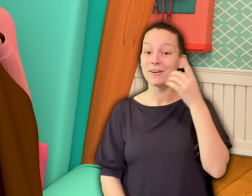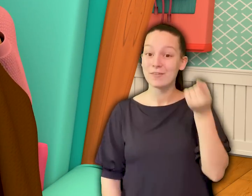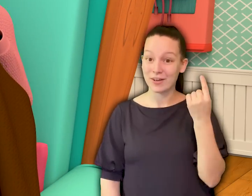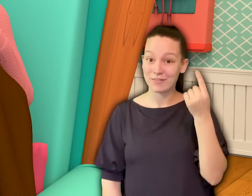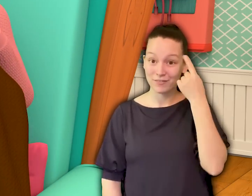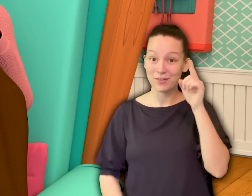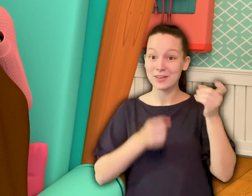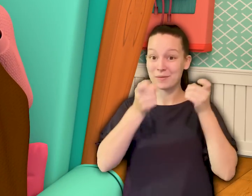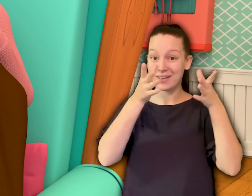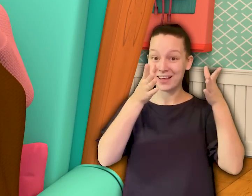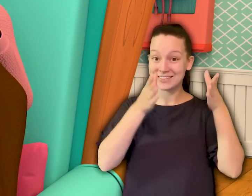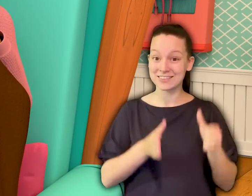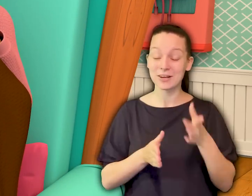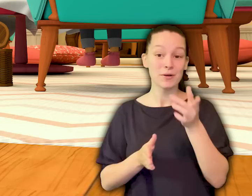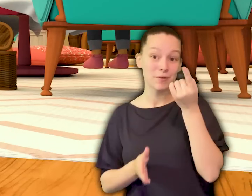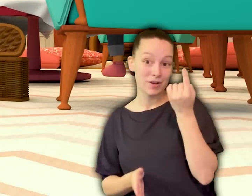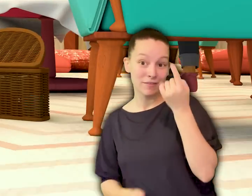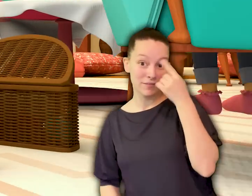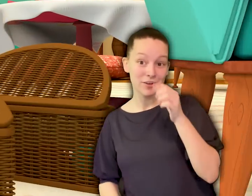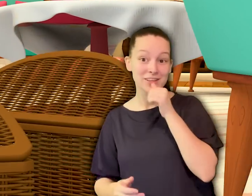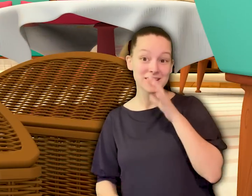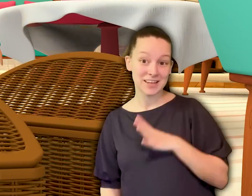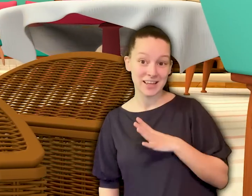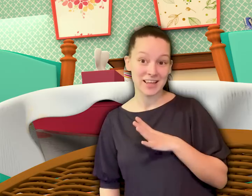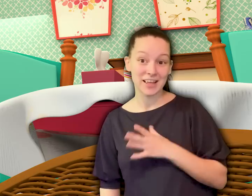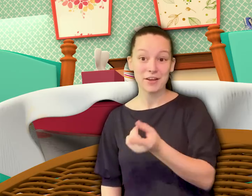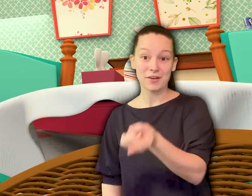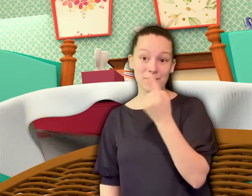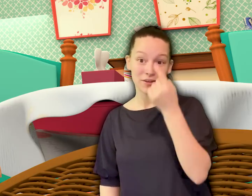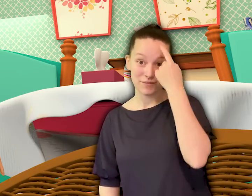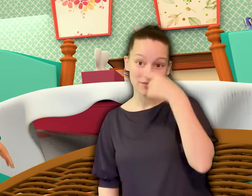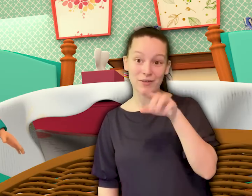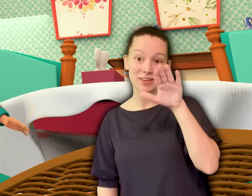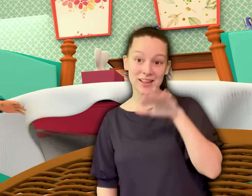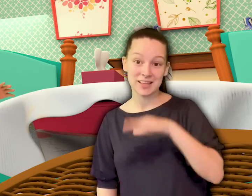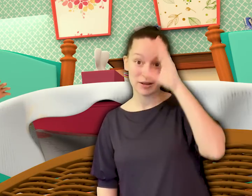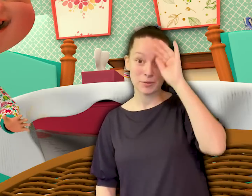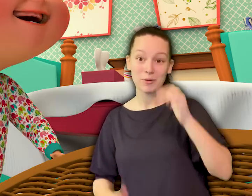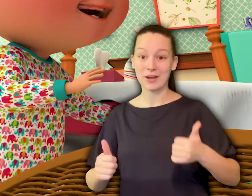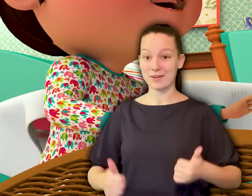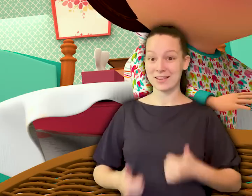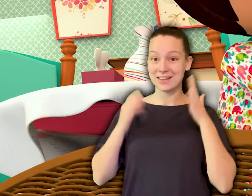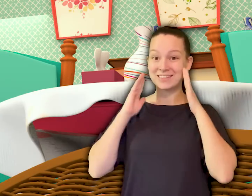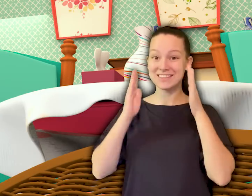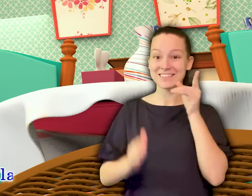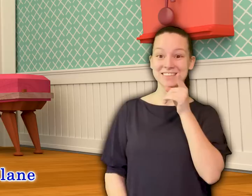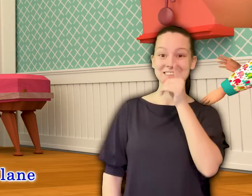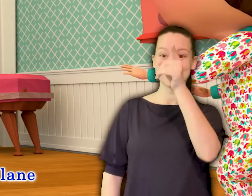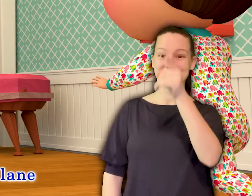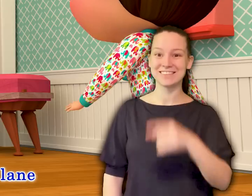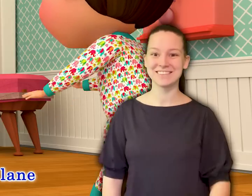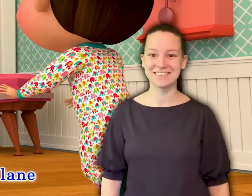full one for the master and one for the Dame and one for the little boy who